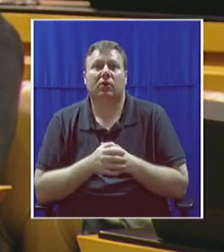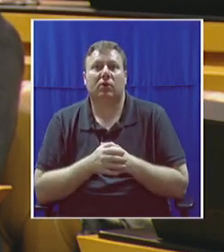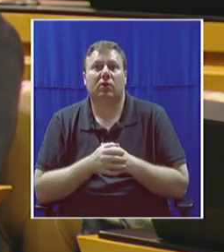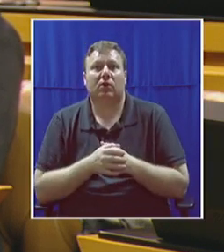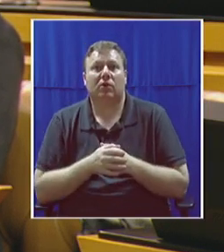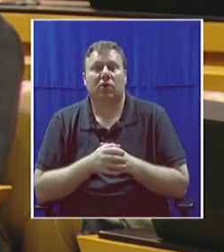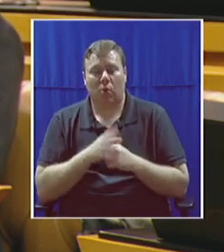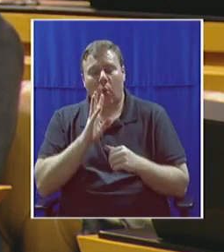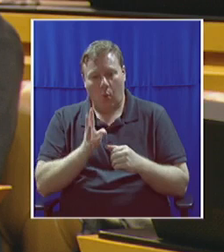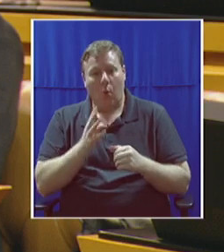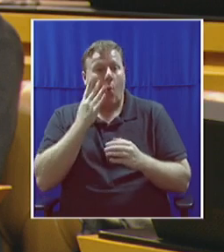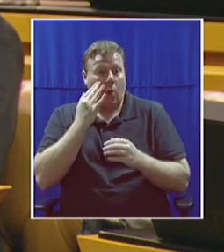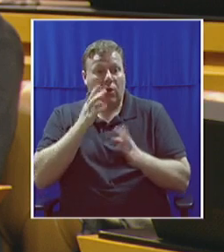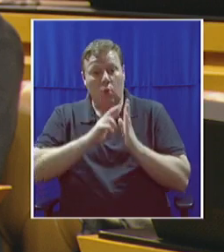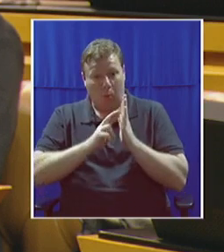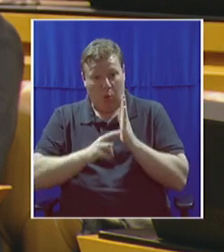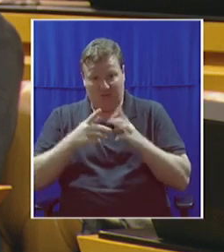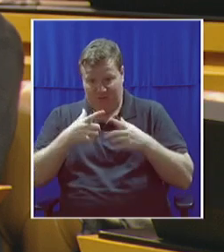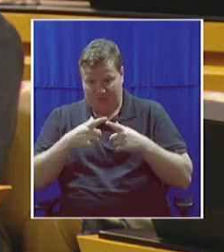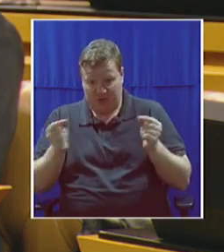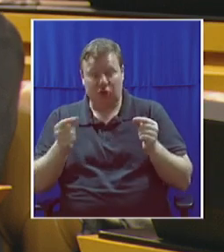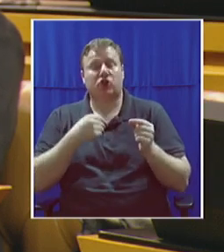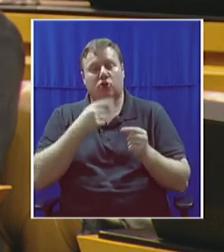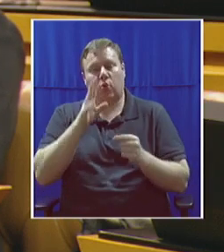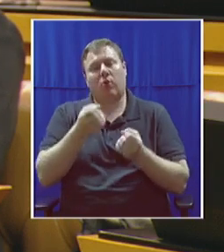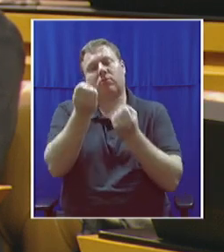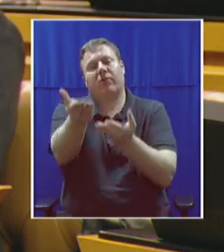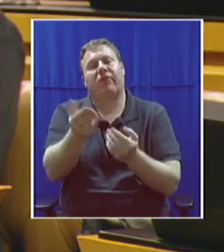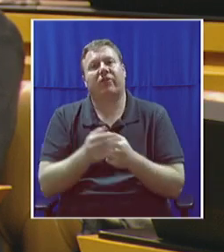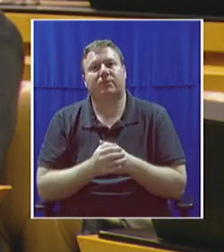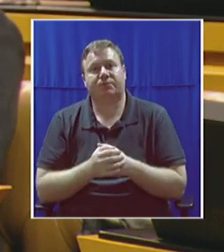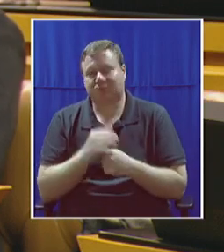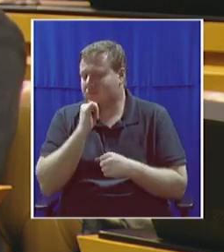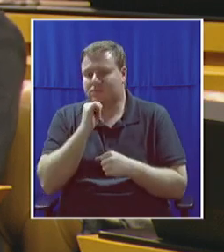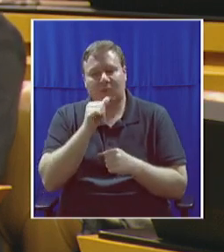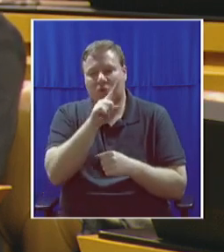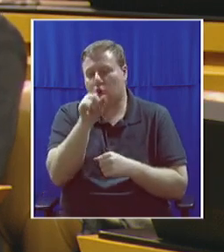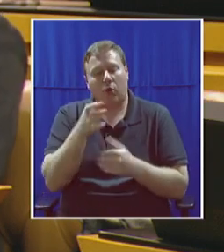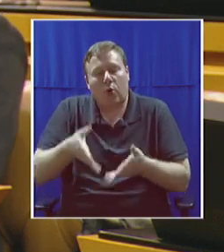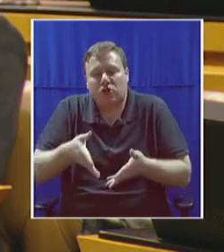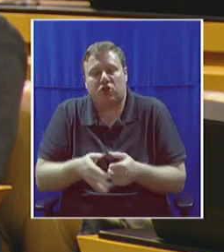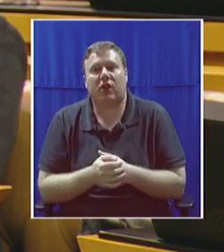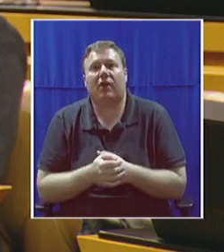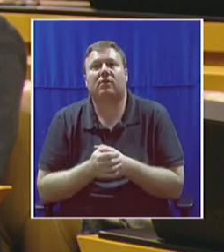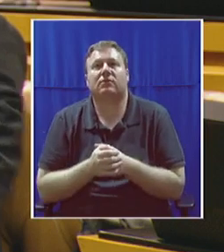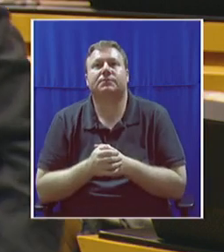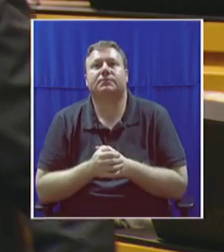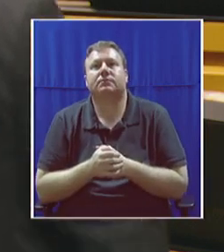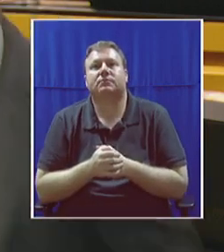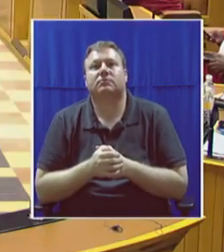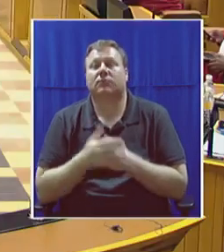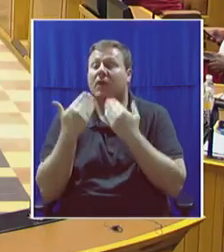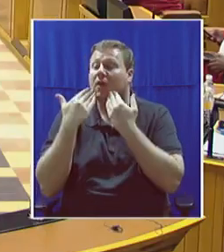report to you once we have resolved that matter it is not the question today